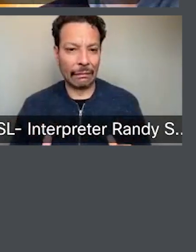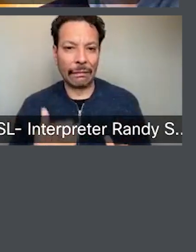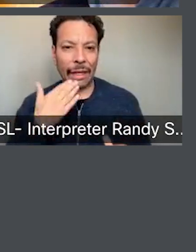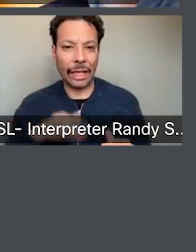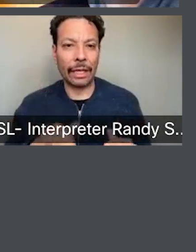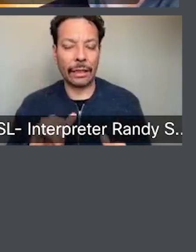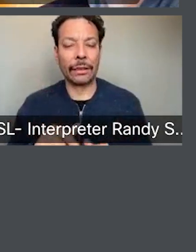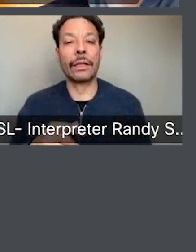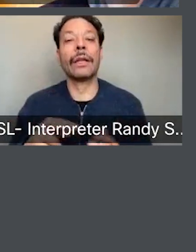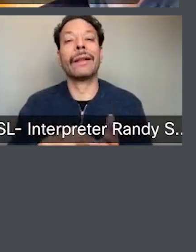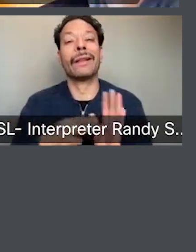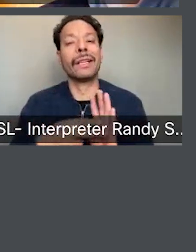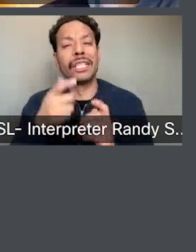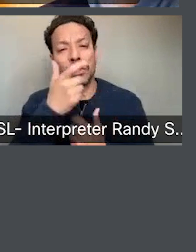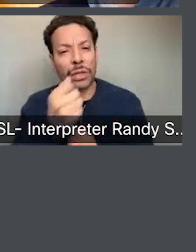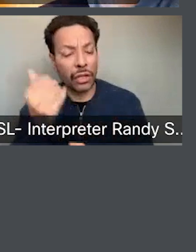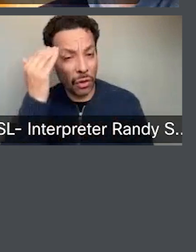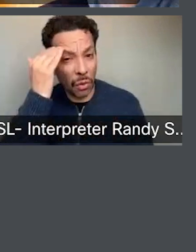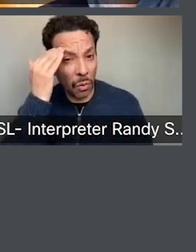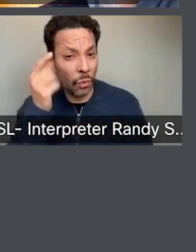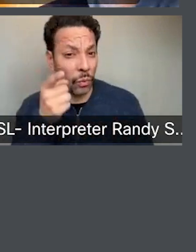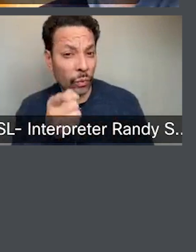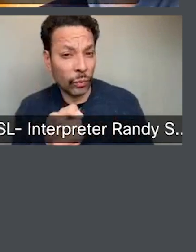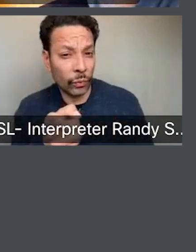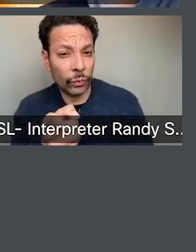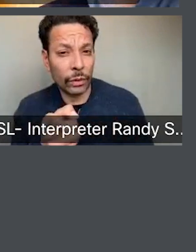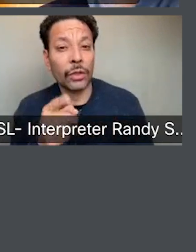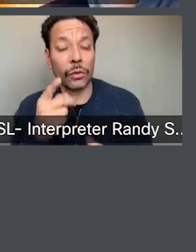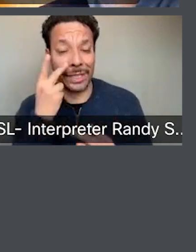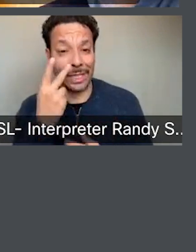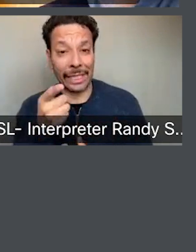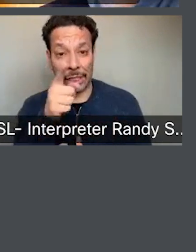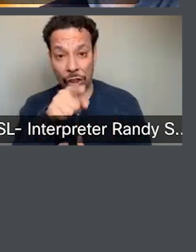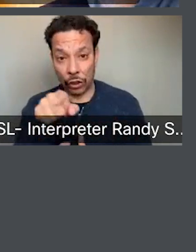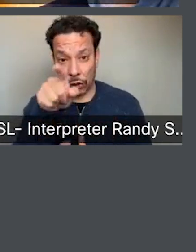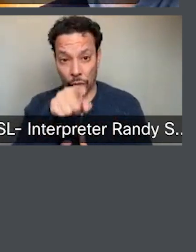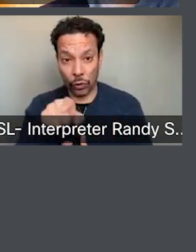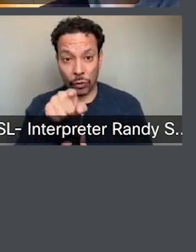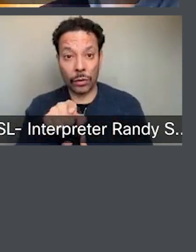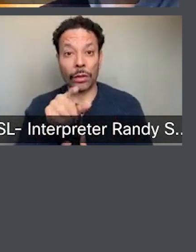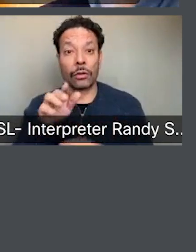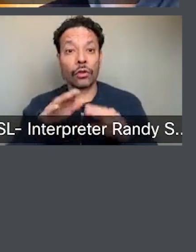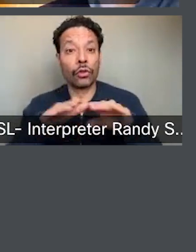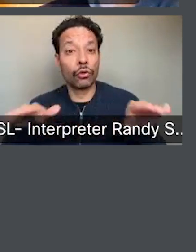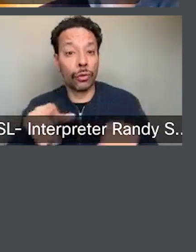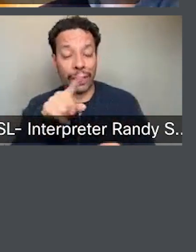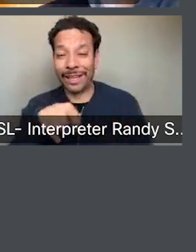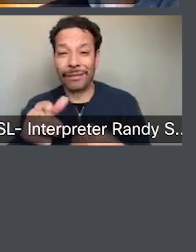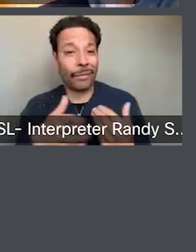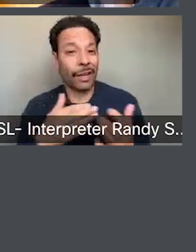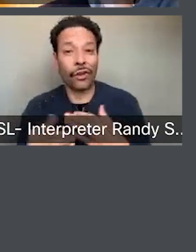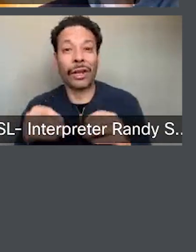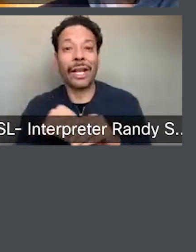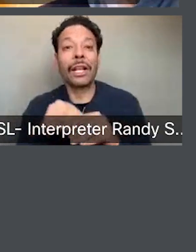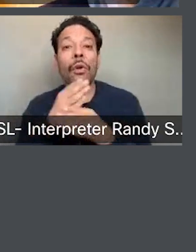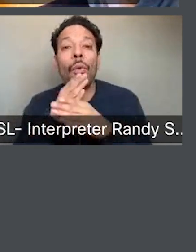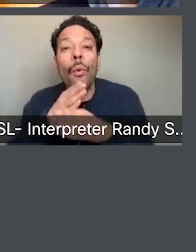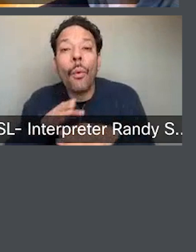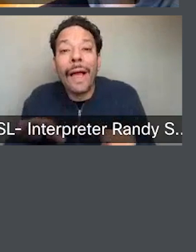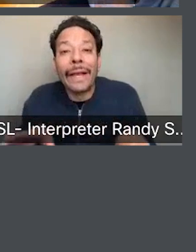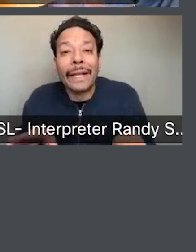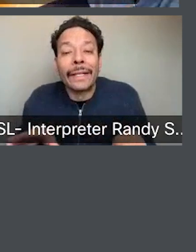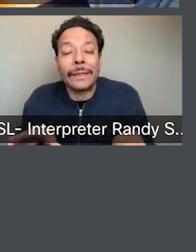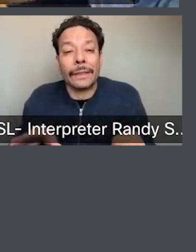it's interesting to note, as you see here, those children, even in quiet,